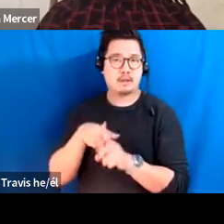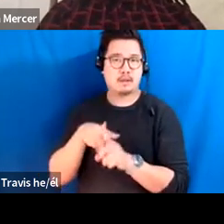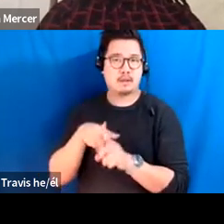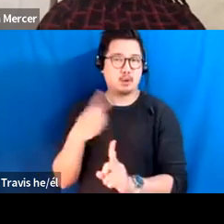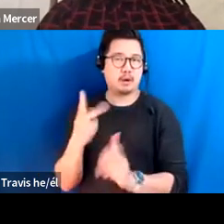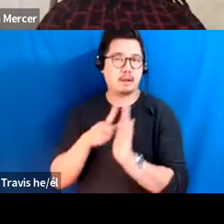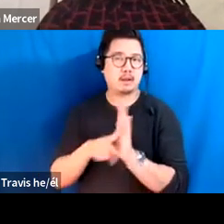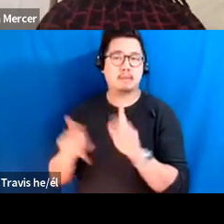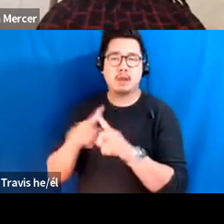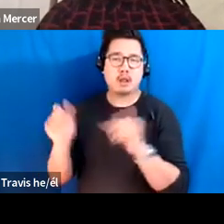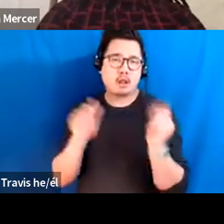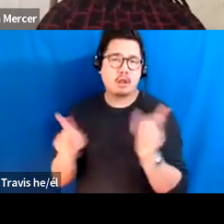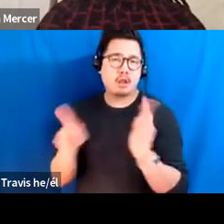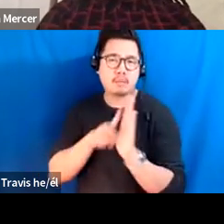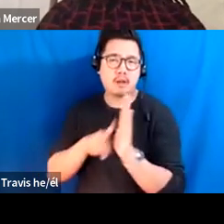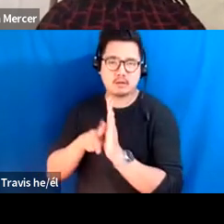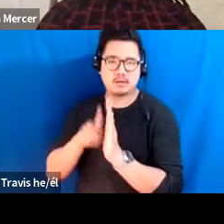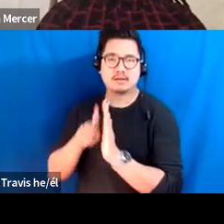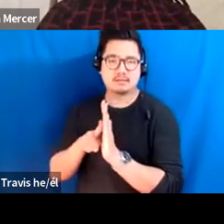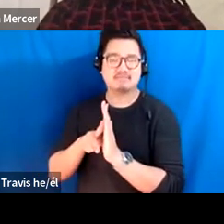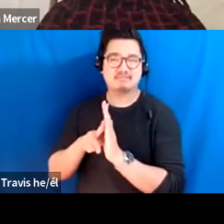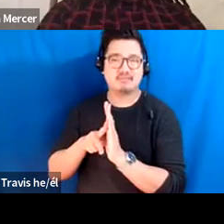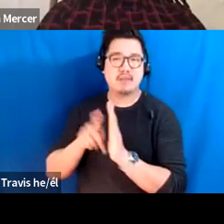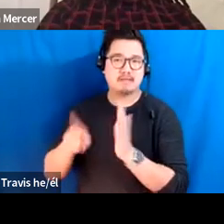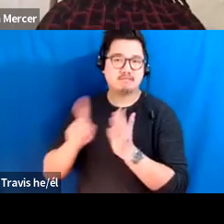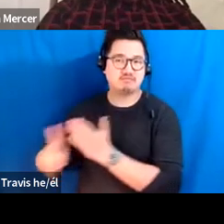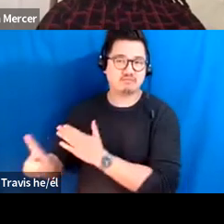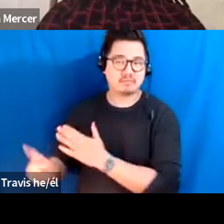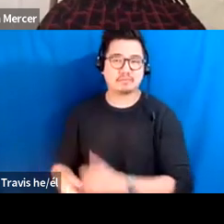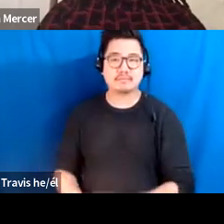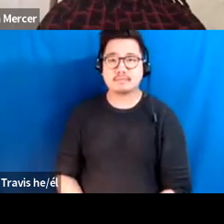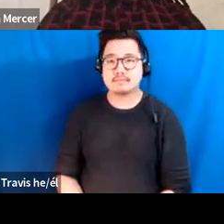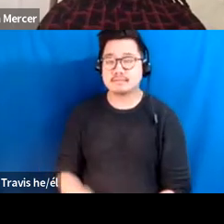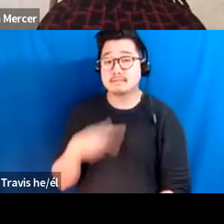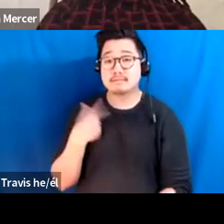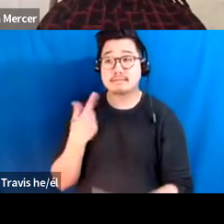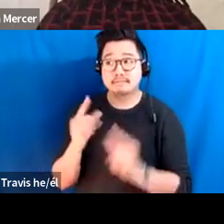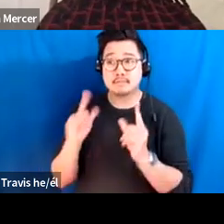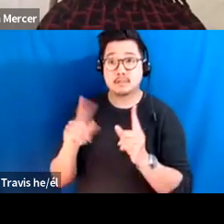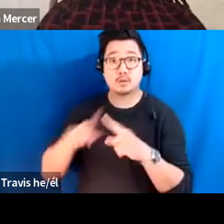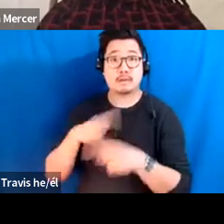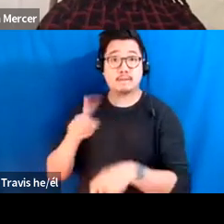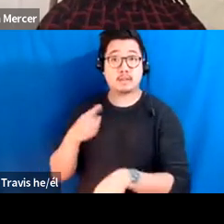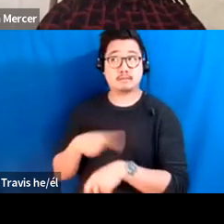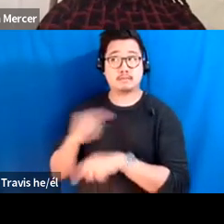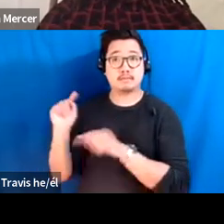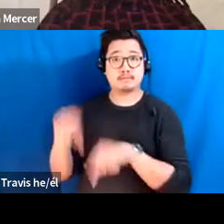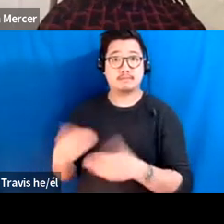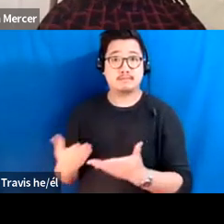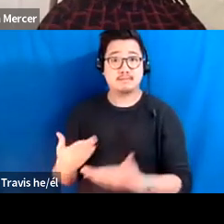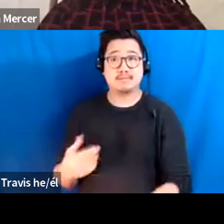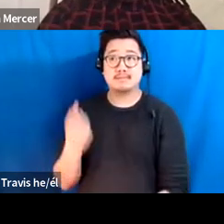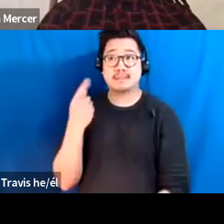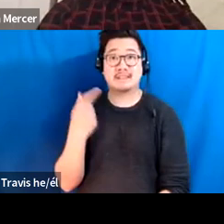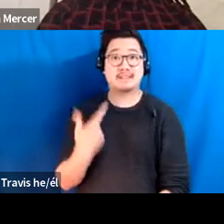with all of our policies that need to be done i was very surprised when i first came here that there's i wasn't just handed a